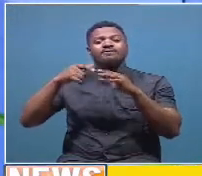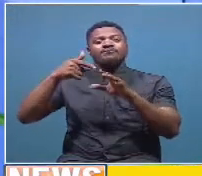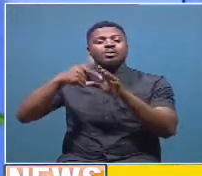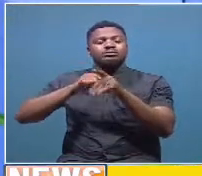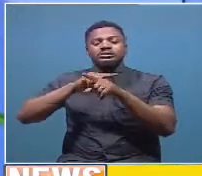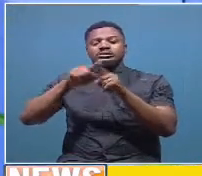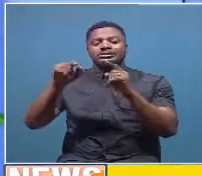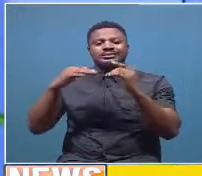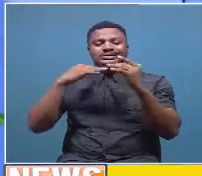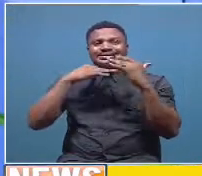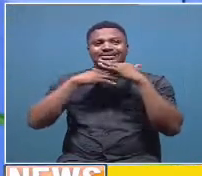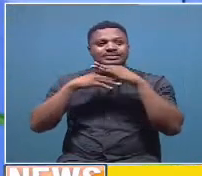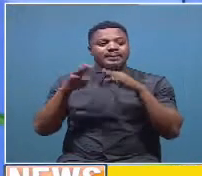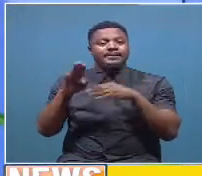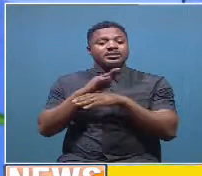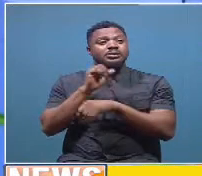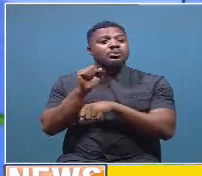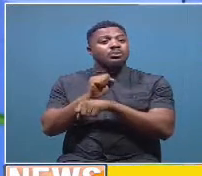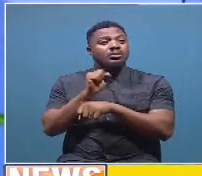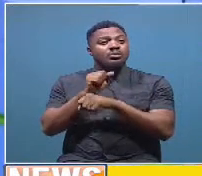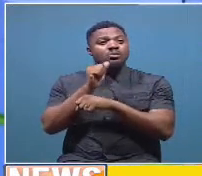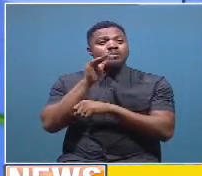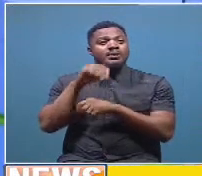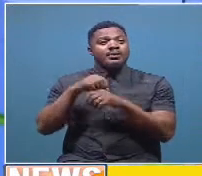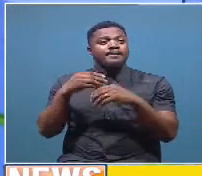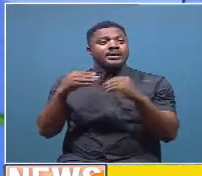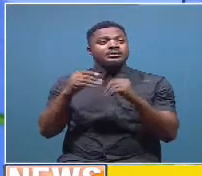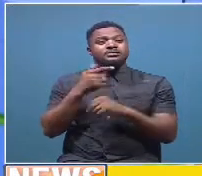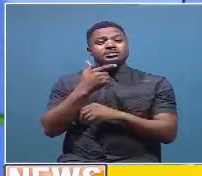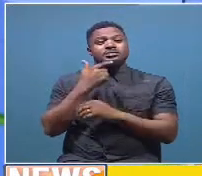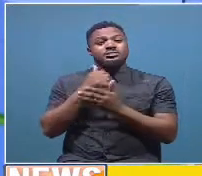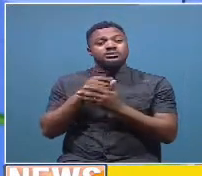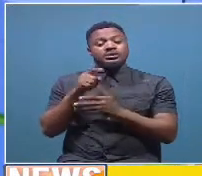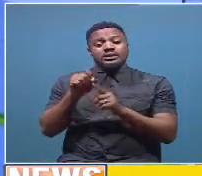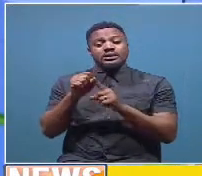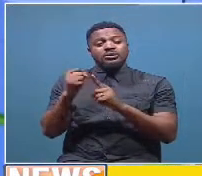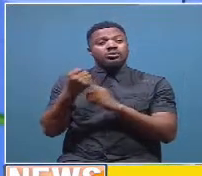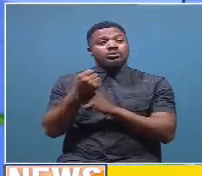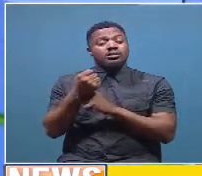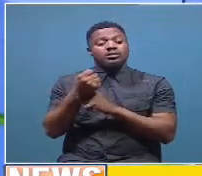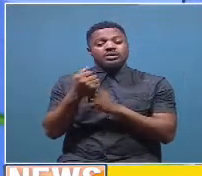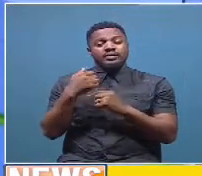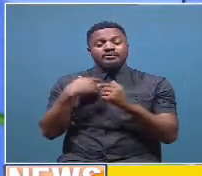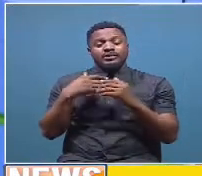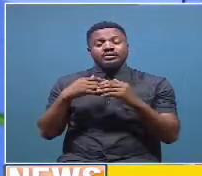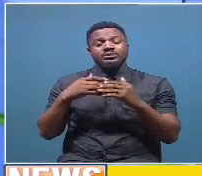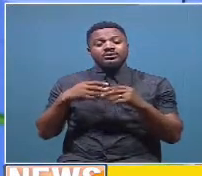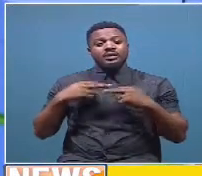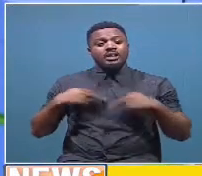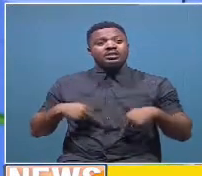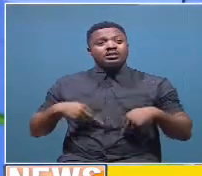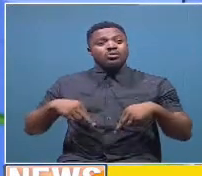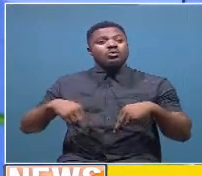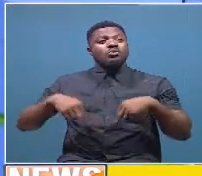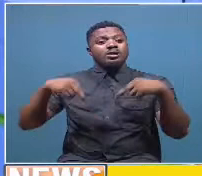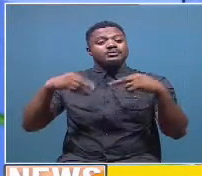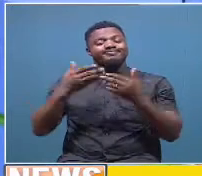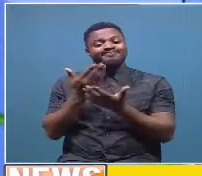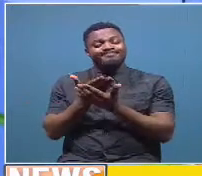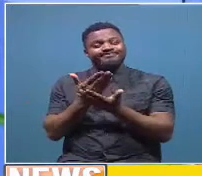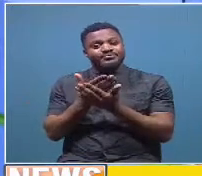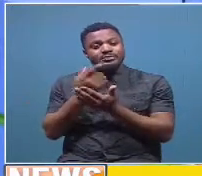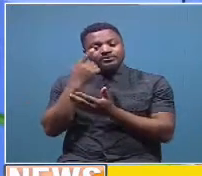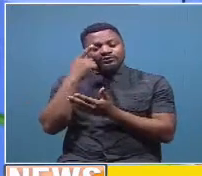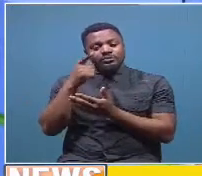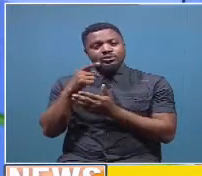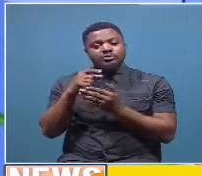market. Business operators and women in the market say the situation poses a health risk. They are therefore calling for